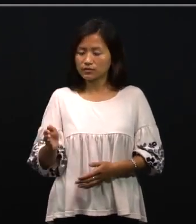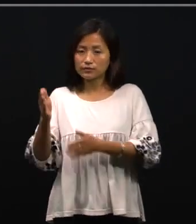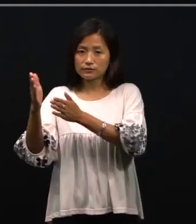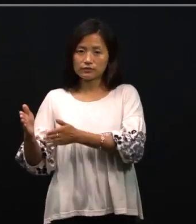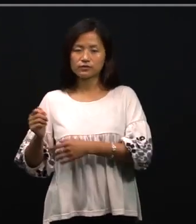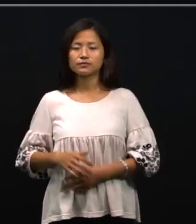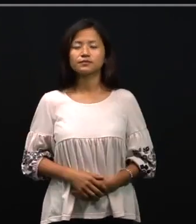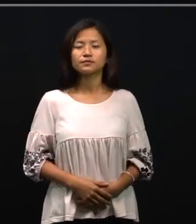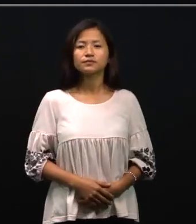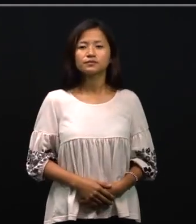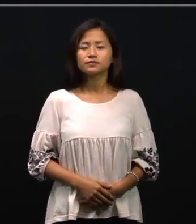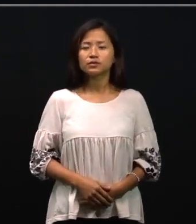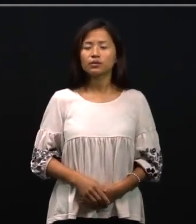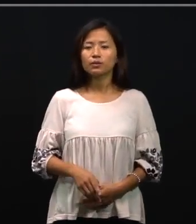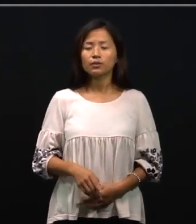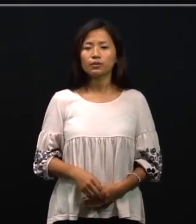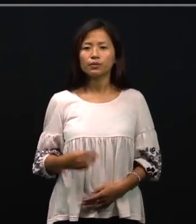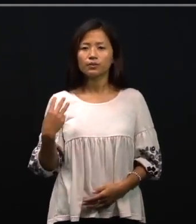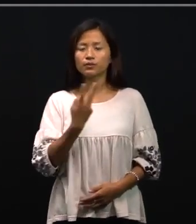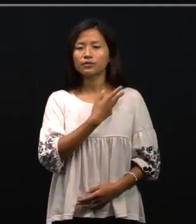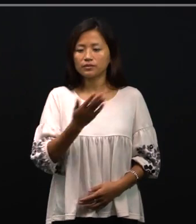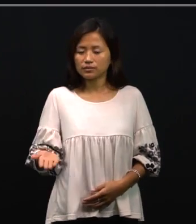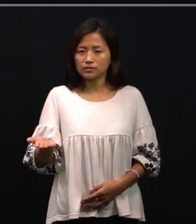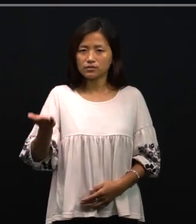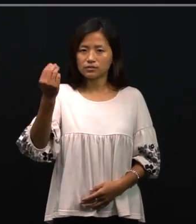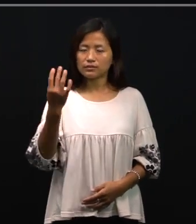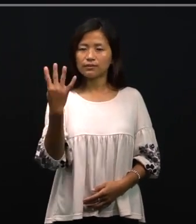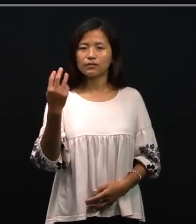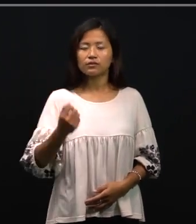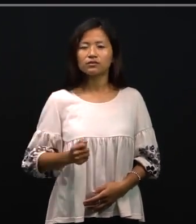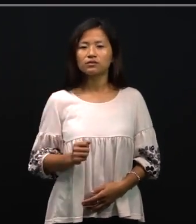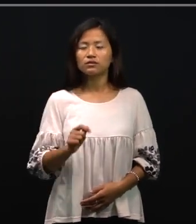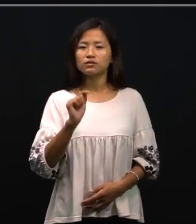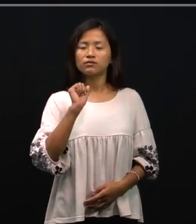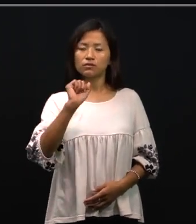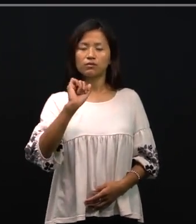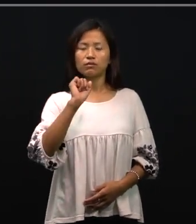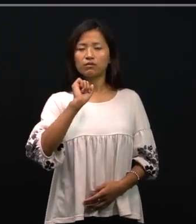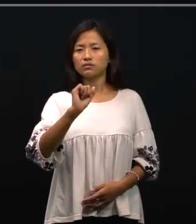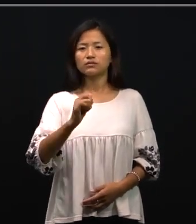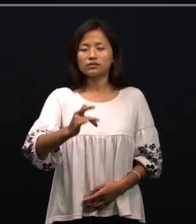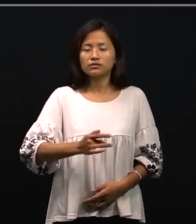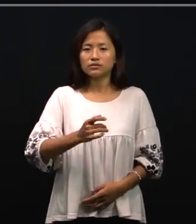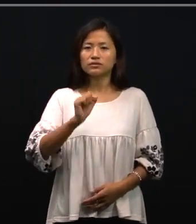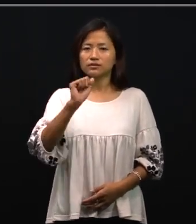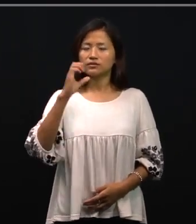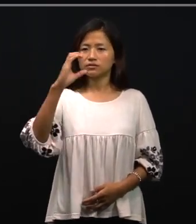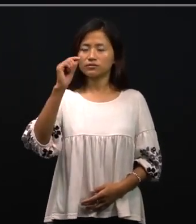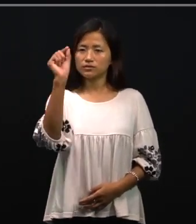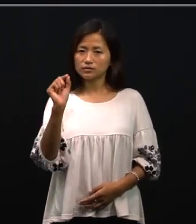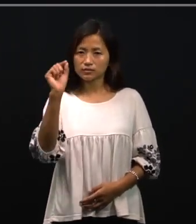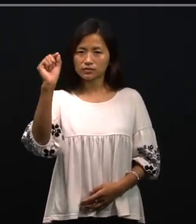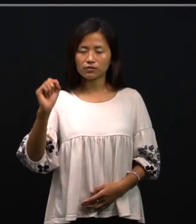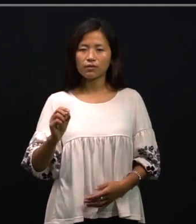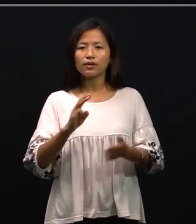talk about cell division, we primarily want increase in number of individuals, or increase in number of cells, is because of mitotic